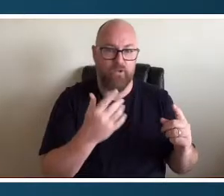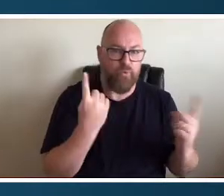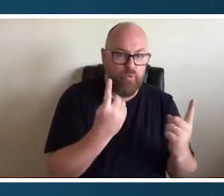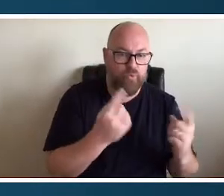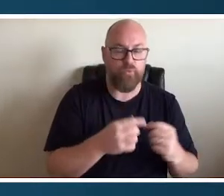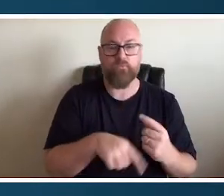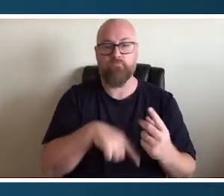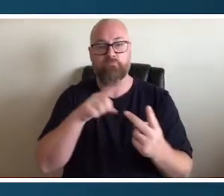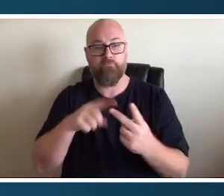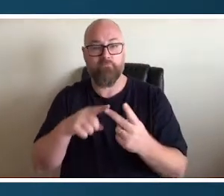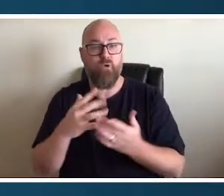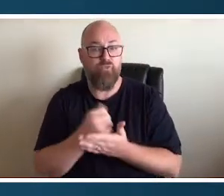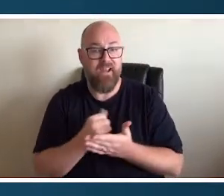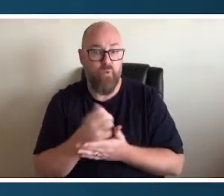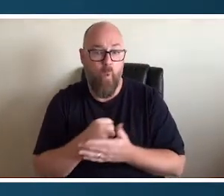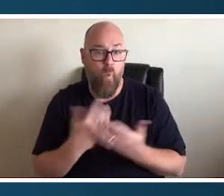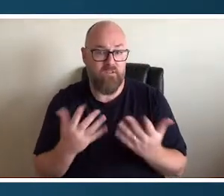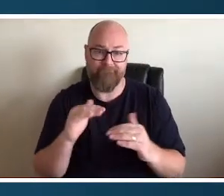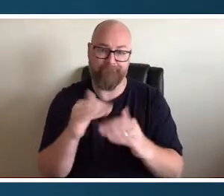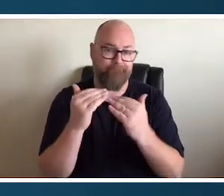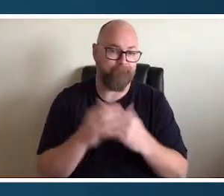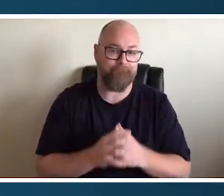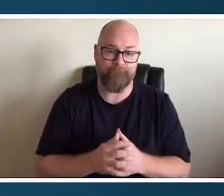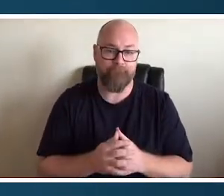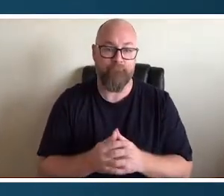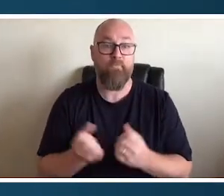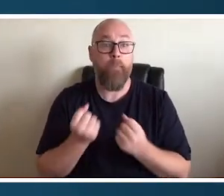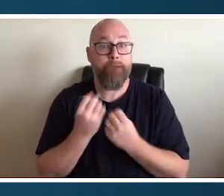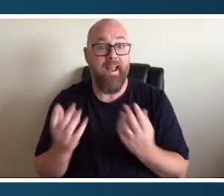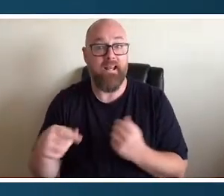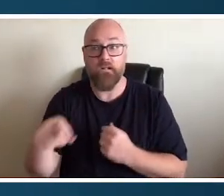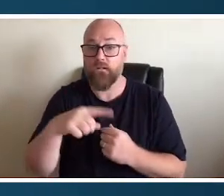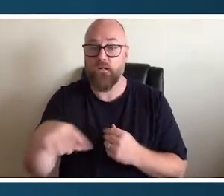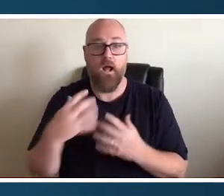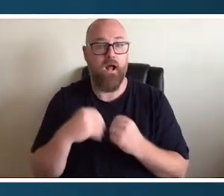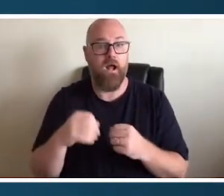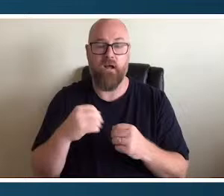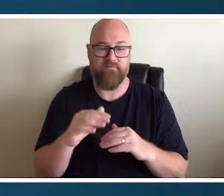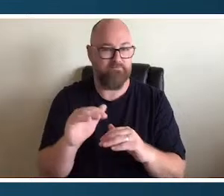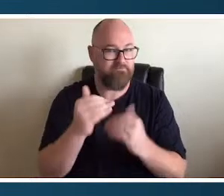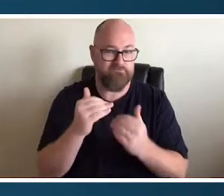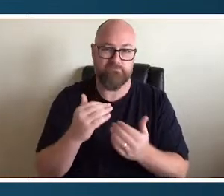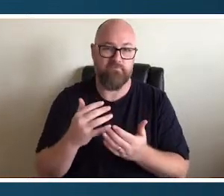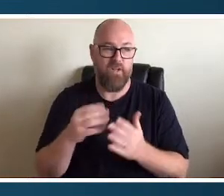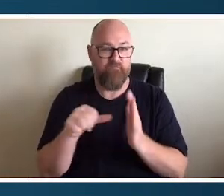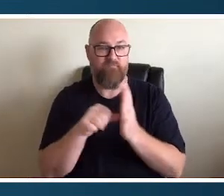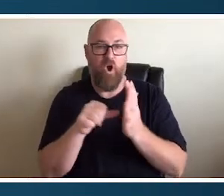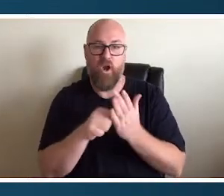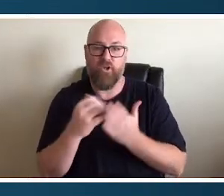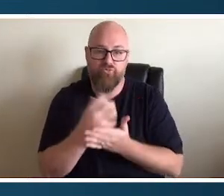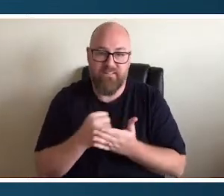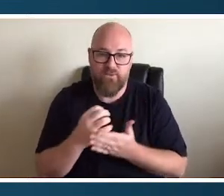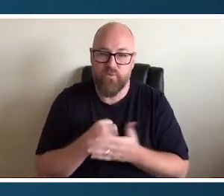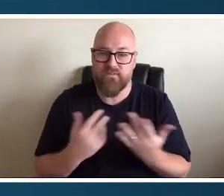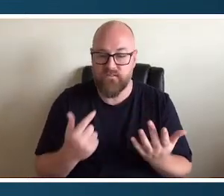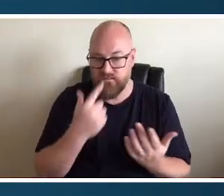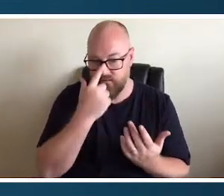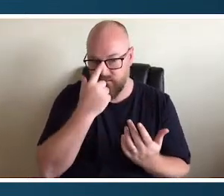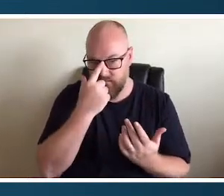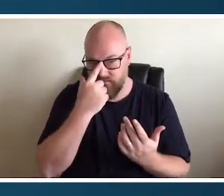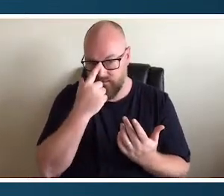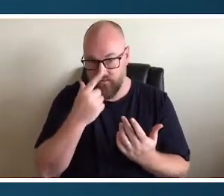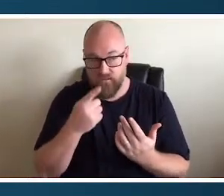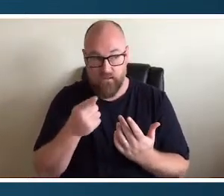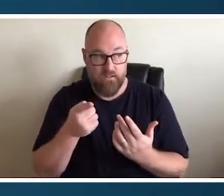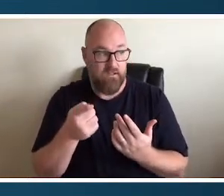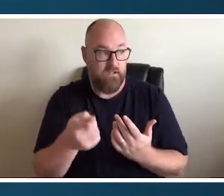constraints. Many areas grapple with scarce financial resources, skilled labor and infrastructure,